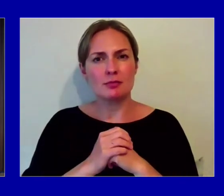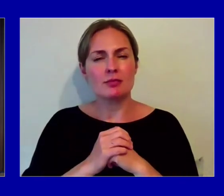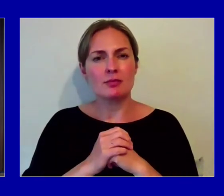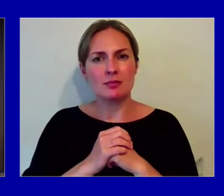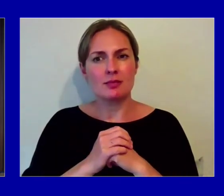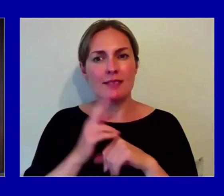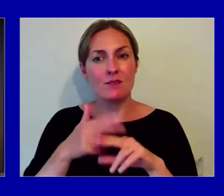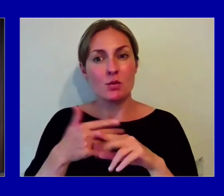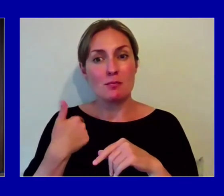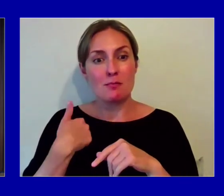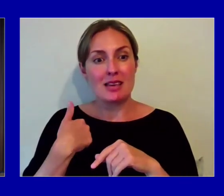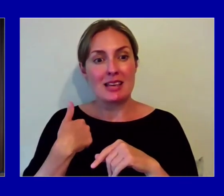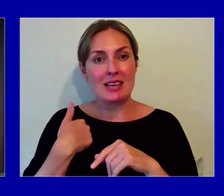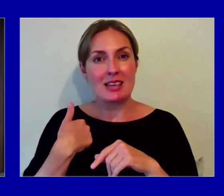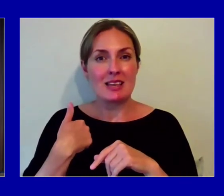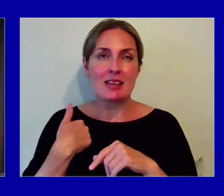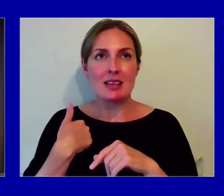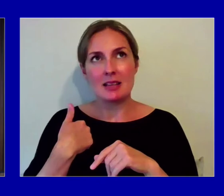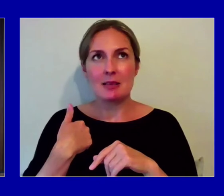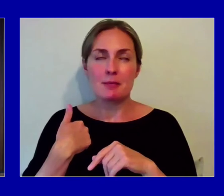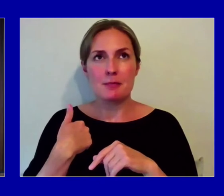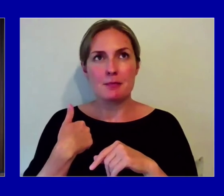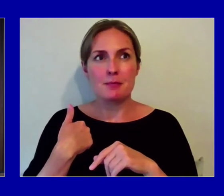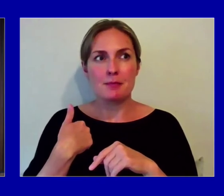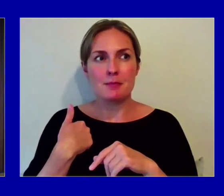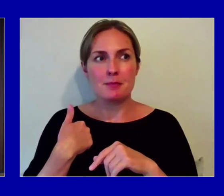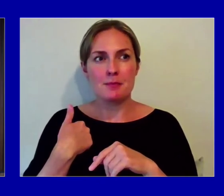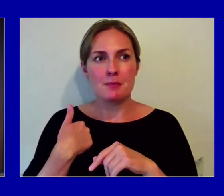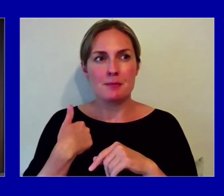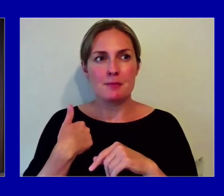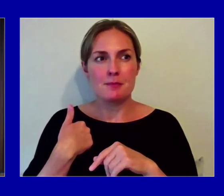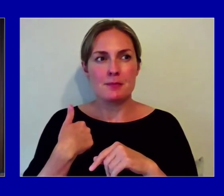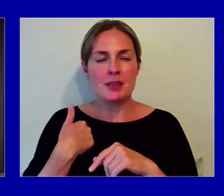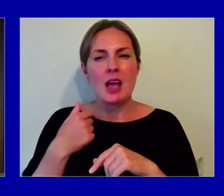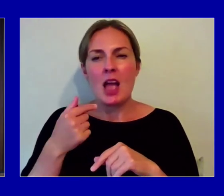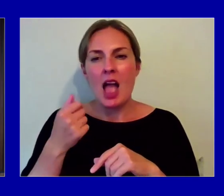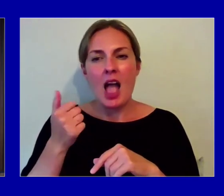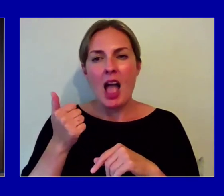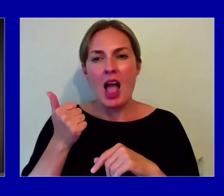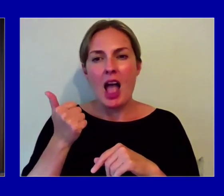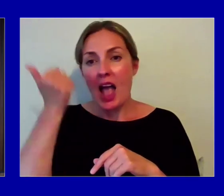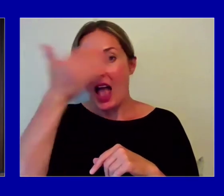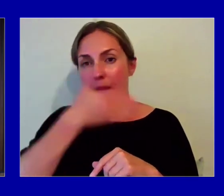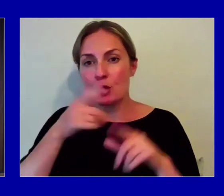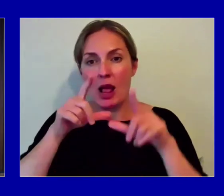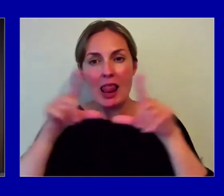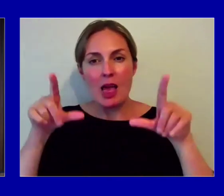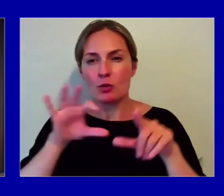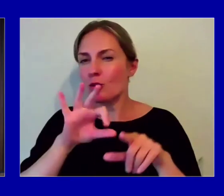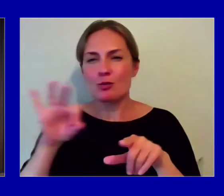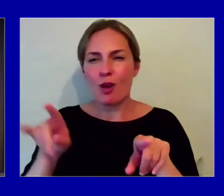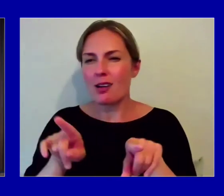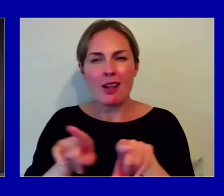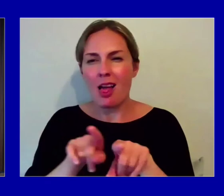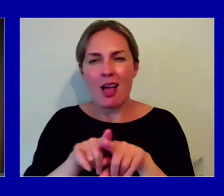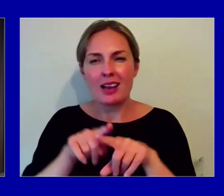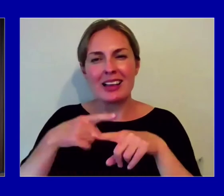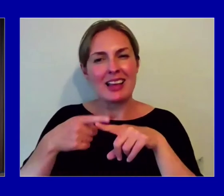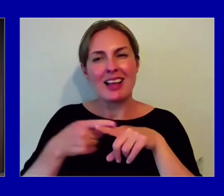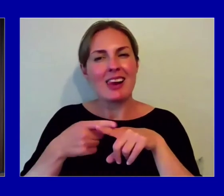holds many keys. Indigenous languages are not like English. They are far more descriptive and rich.